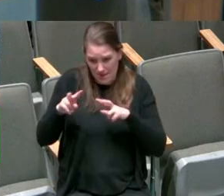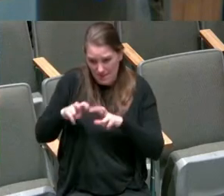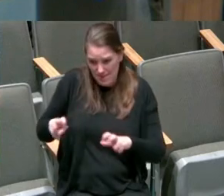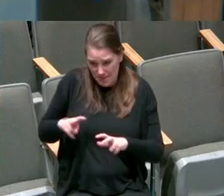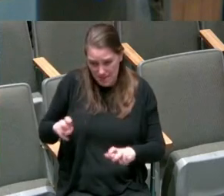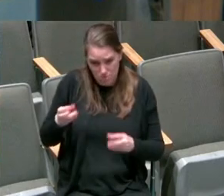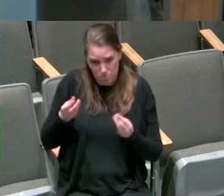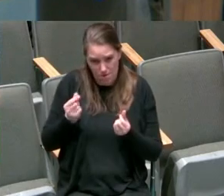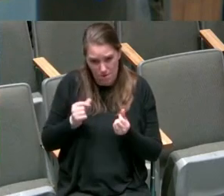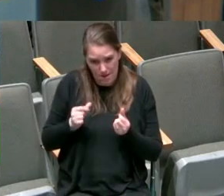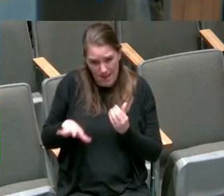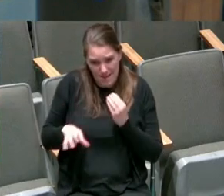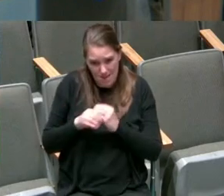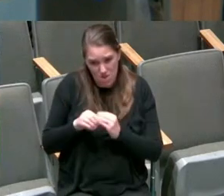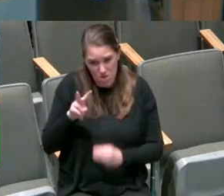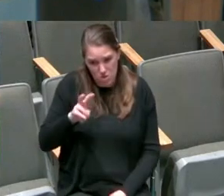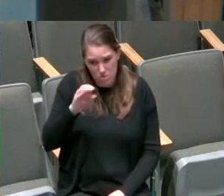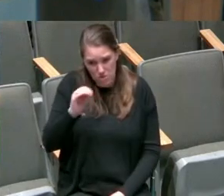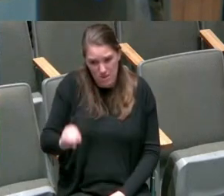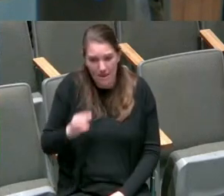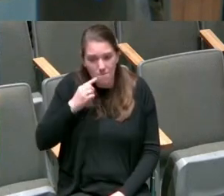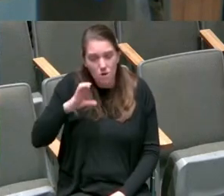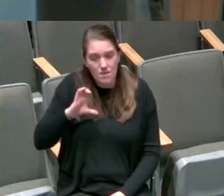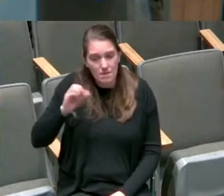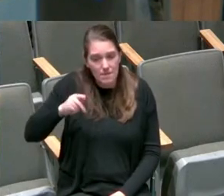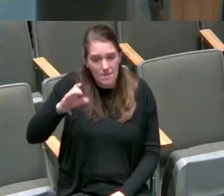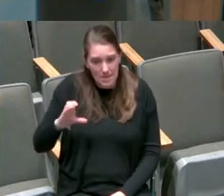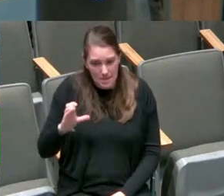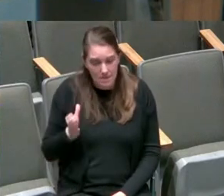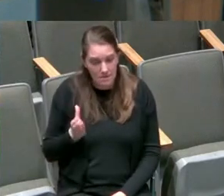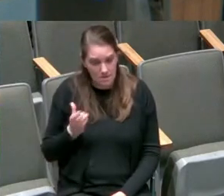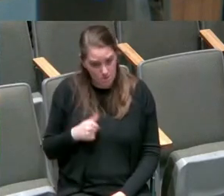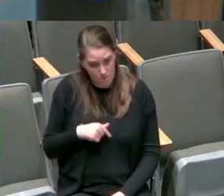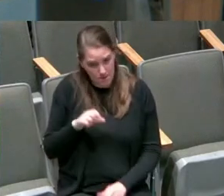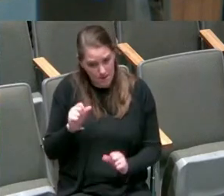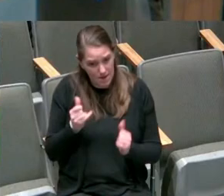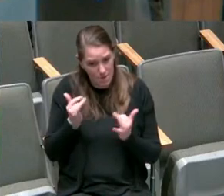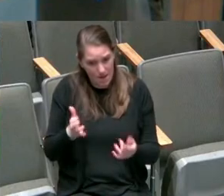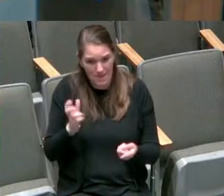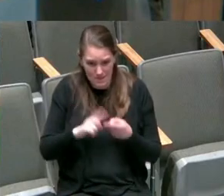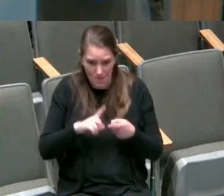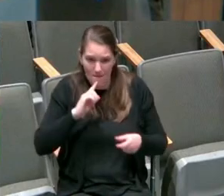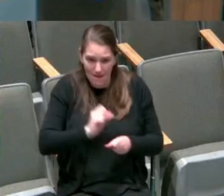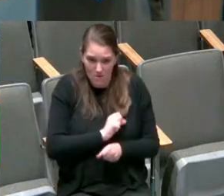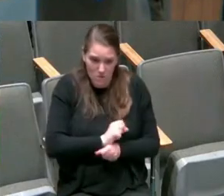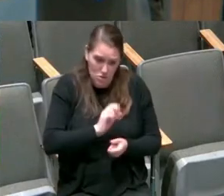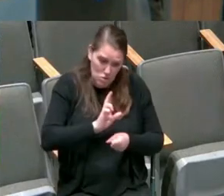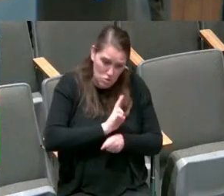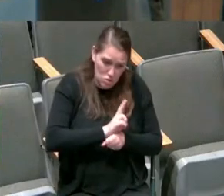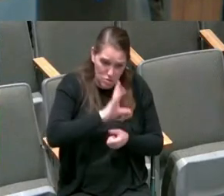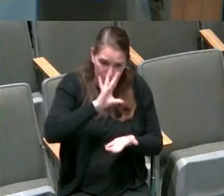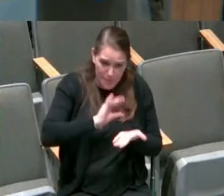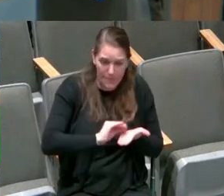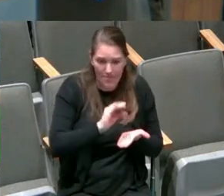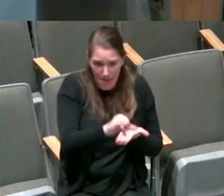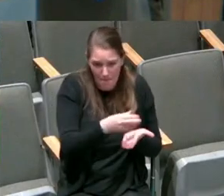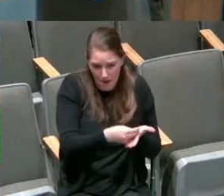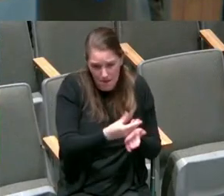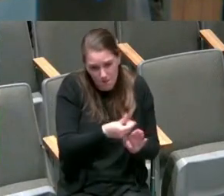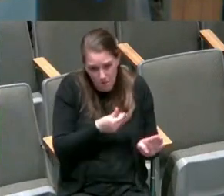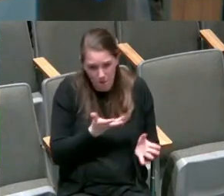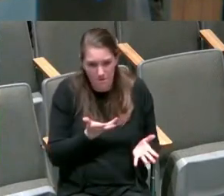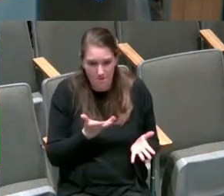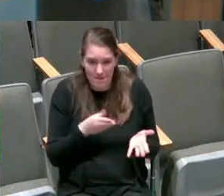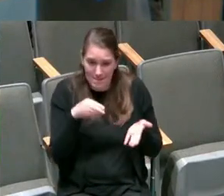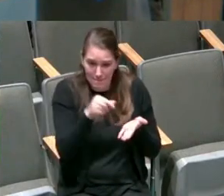an additional two percent for the CPC and wait till we start using some of this money before we you know